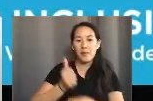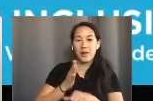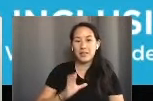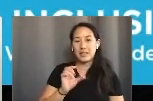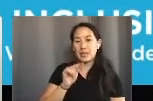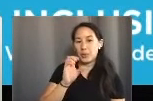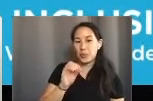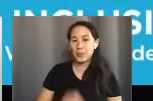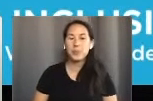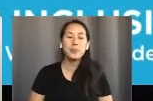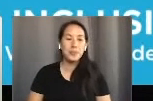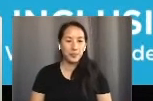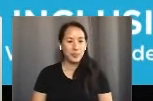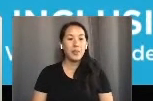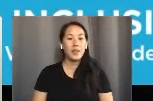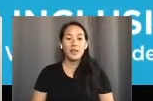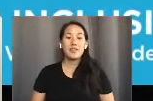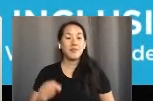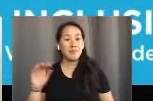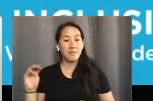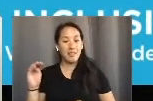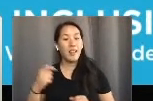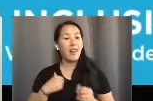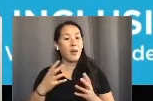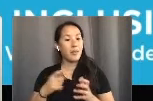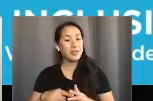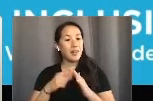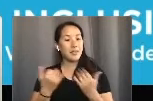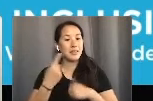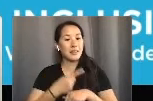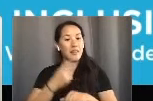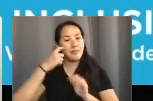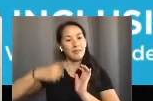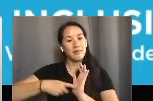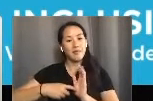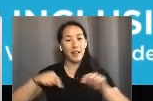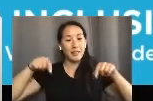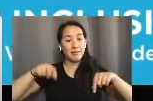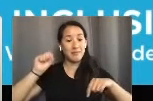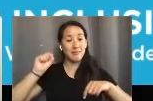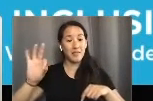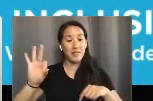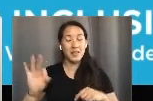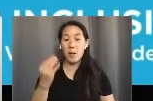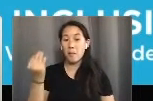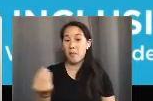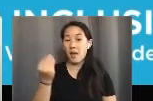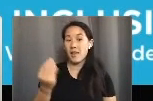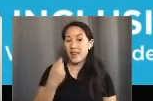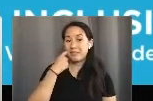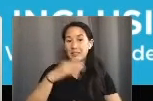So I wanted to start the day just by recognizing that here in San Francisco, Monday was